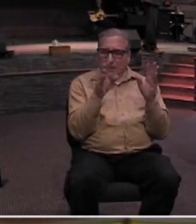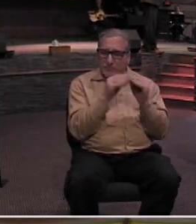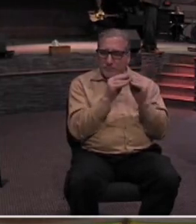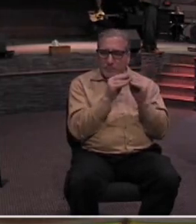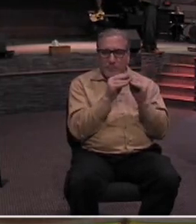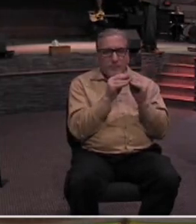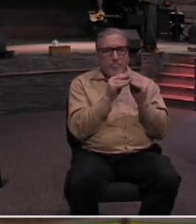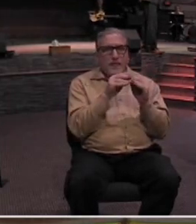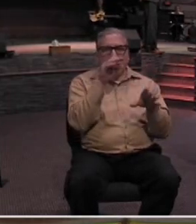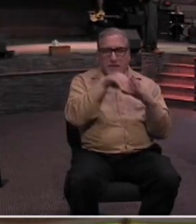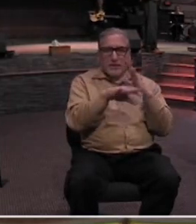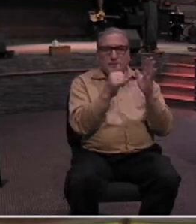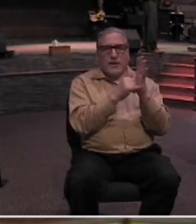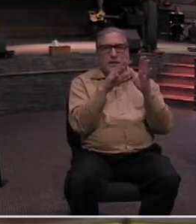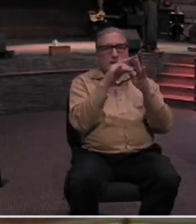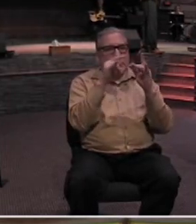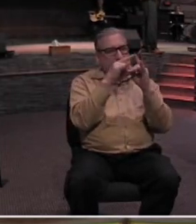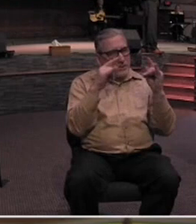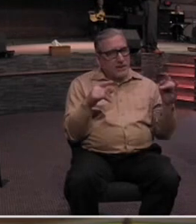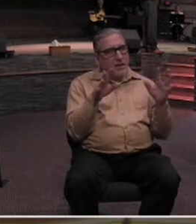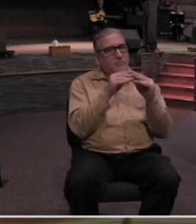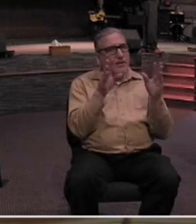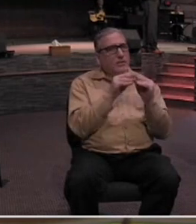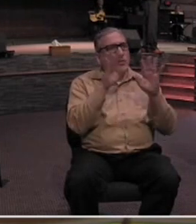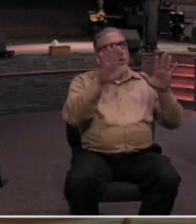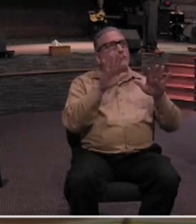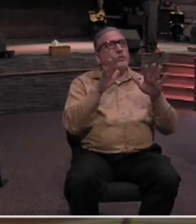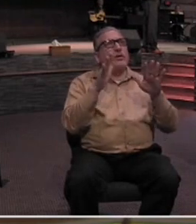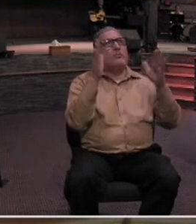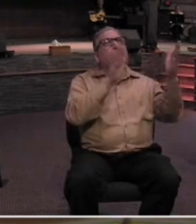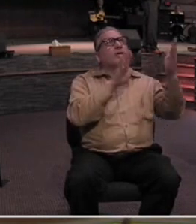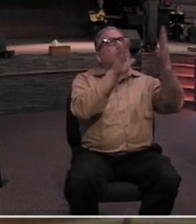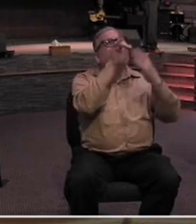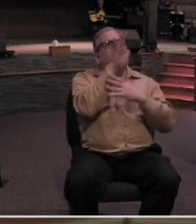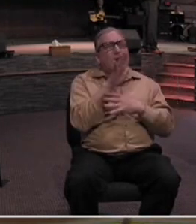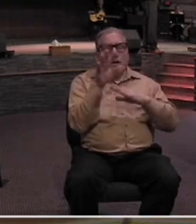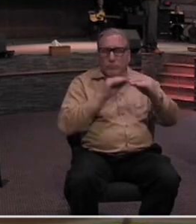then that camp meeting, the wonderful presence of God began to move. The camp